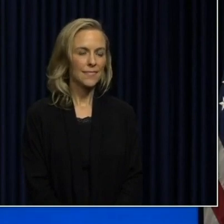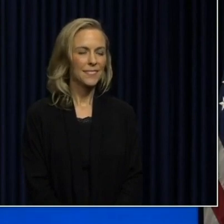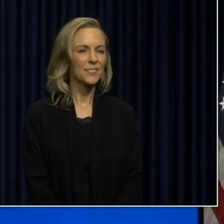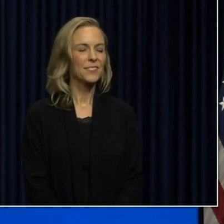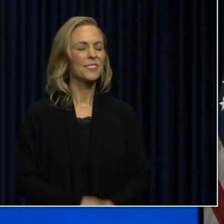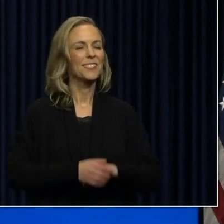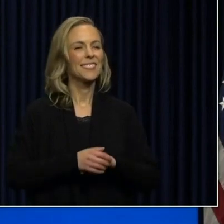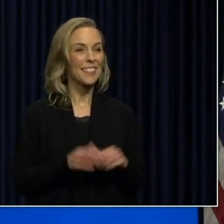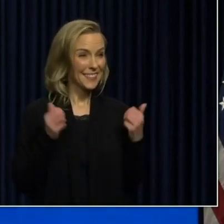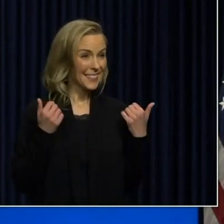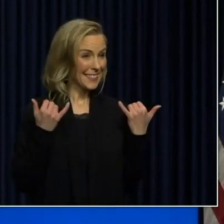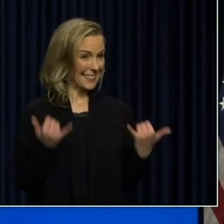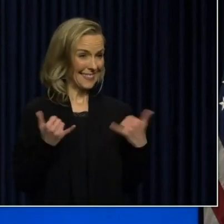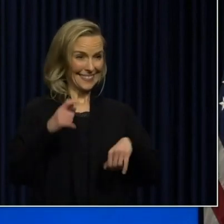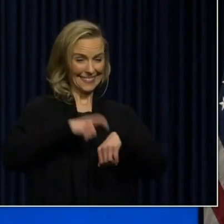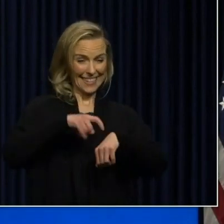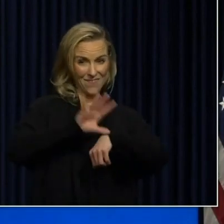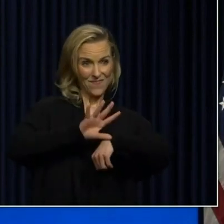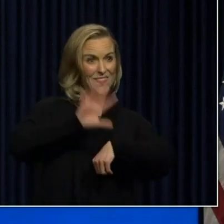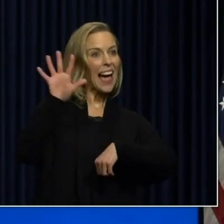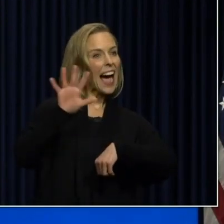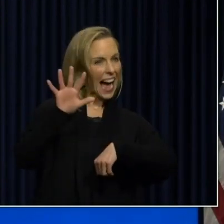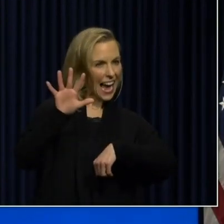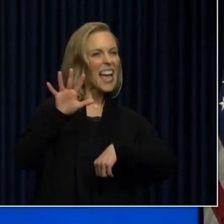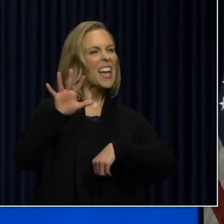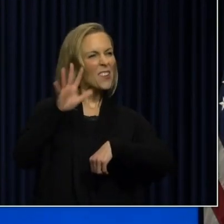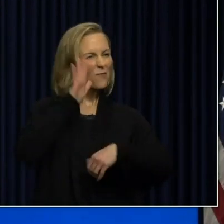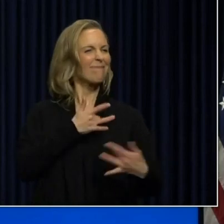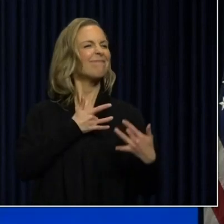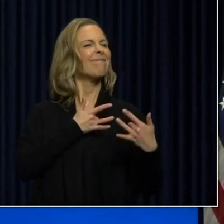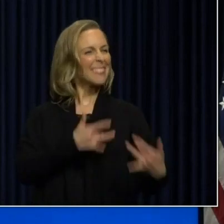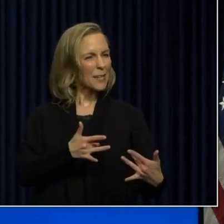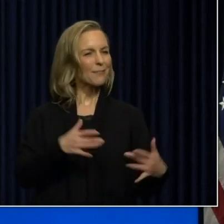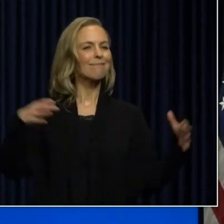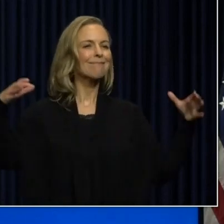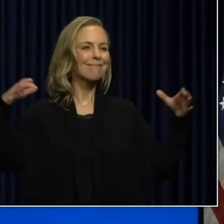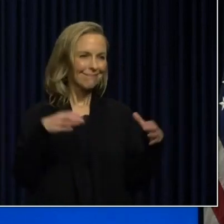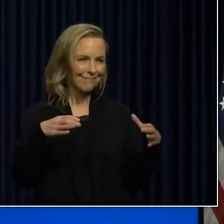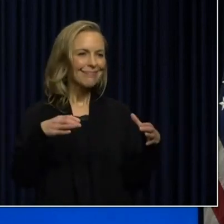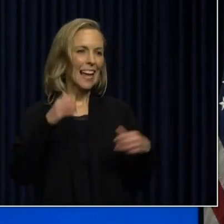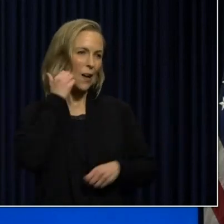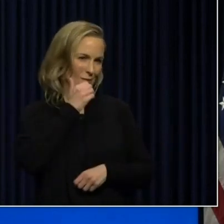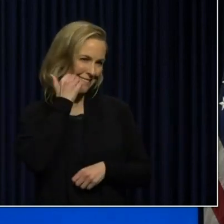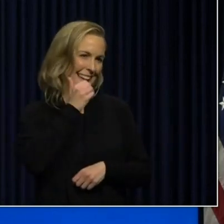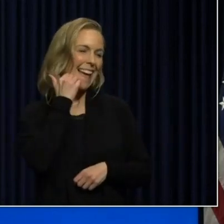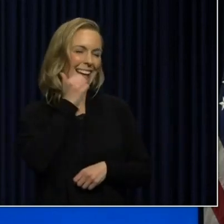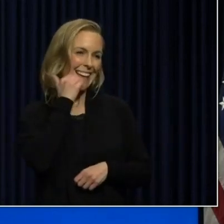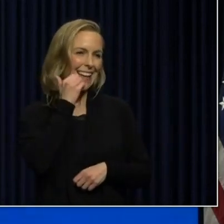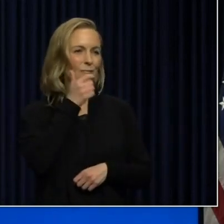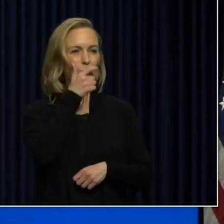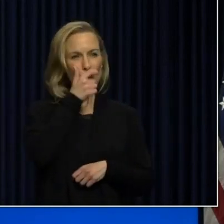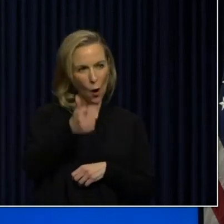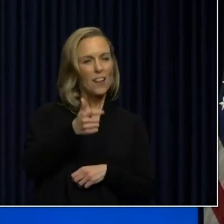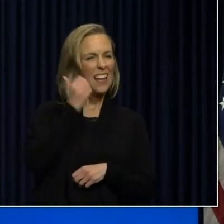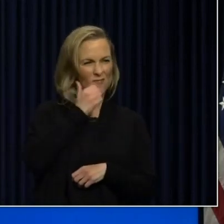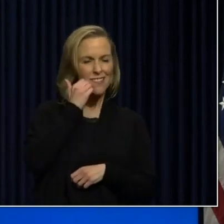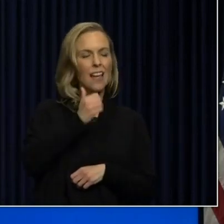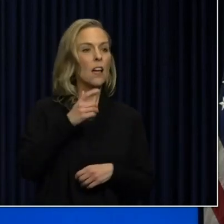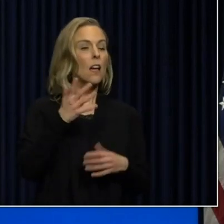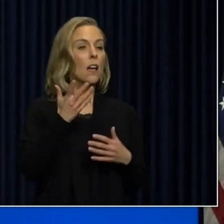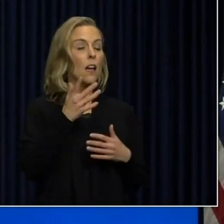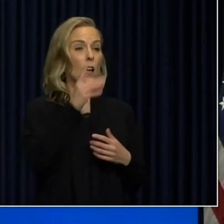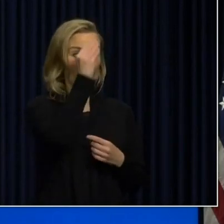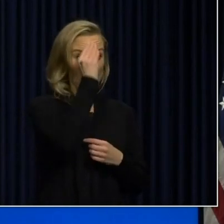All right, it's 5 o'clock, that time we come together every day to not only get an